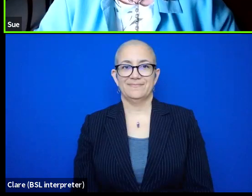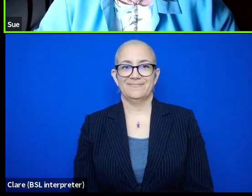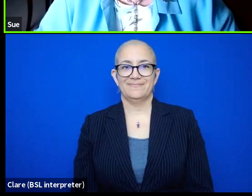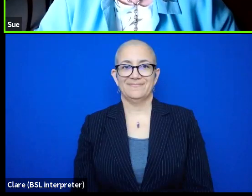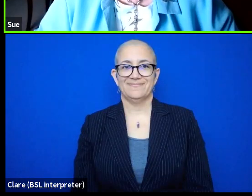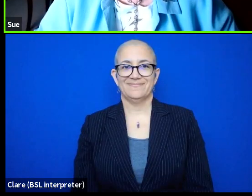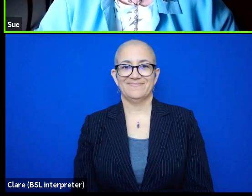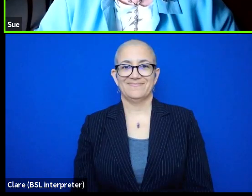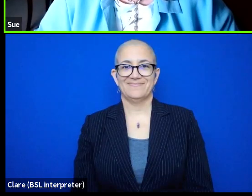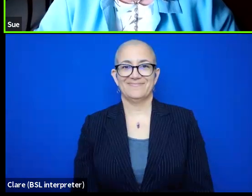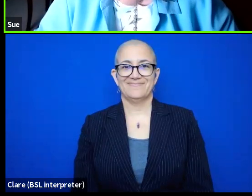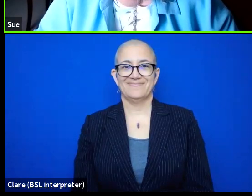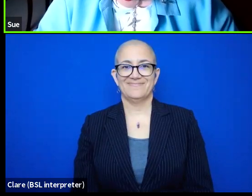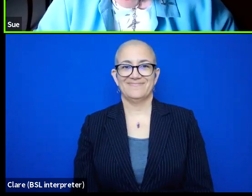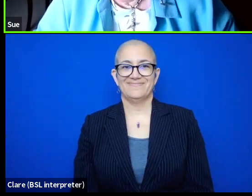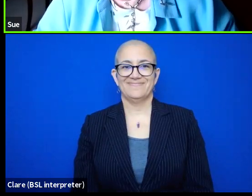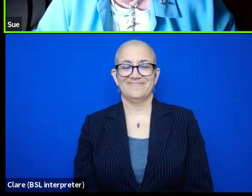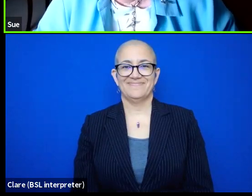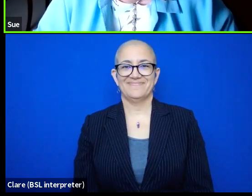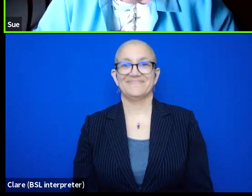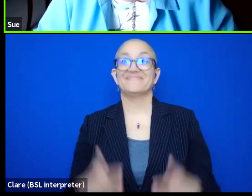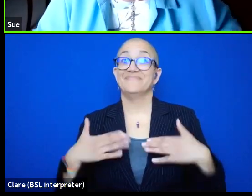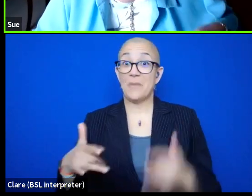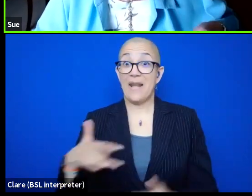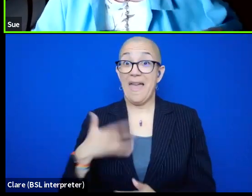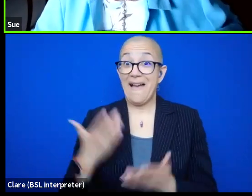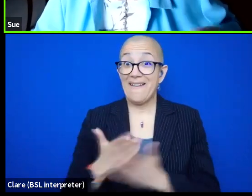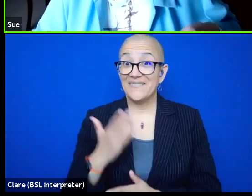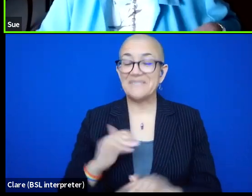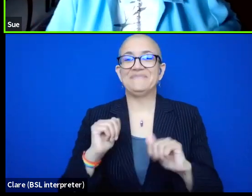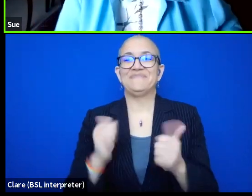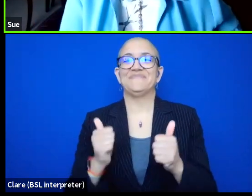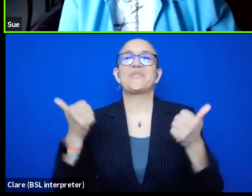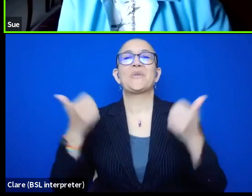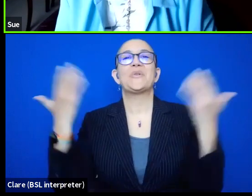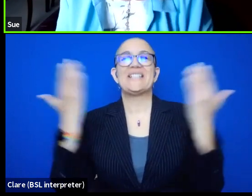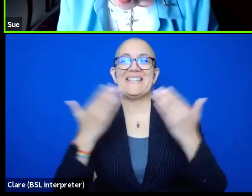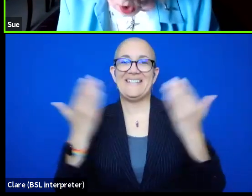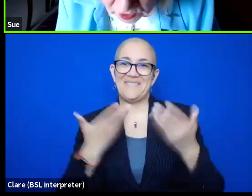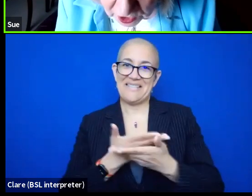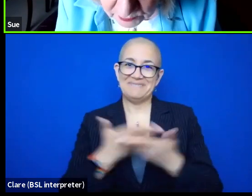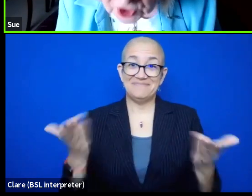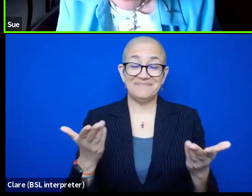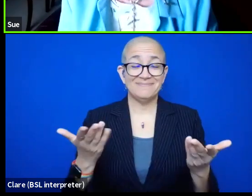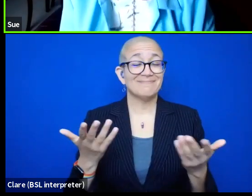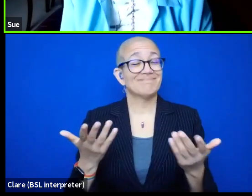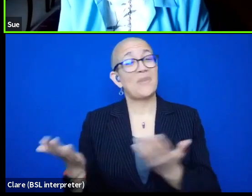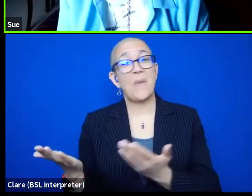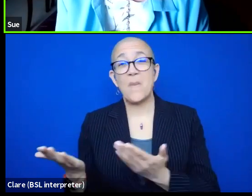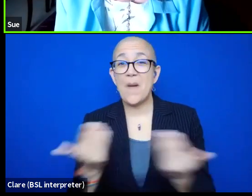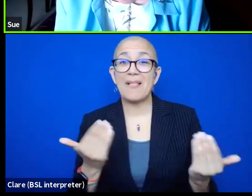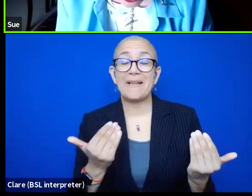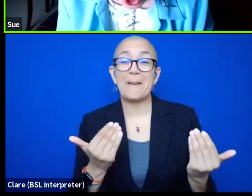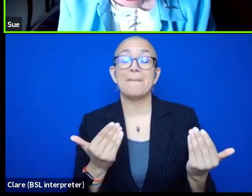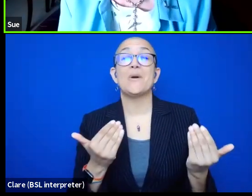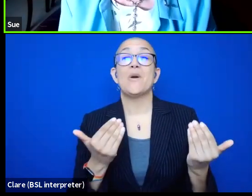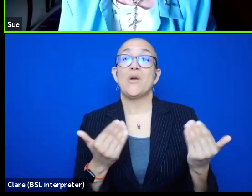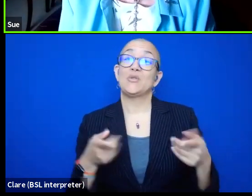Are we live? Okay. Well, good evening, everybody, and very warm welcome to the Leadership Hustings